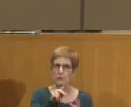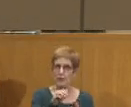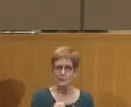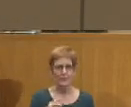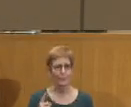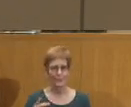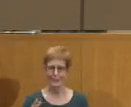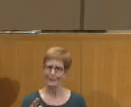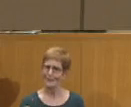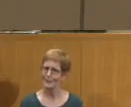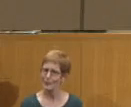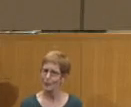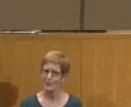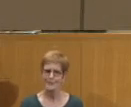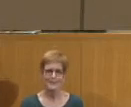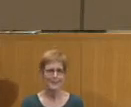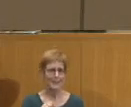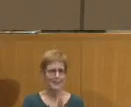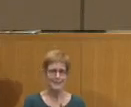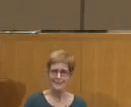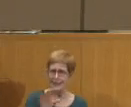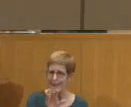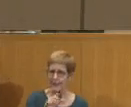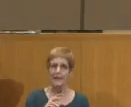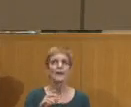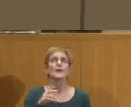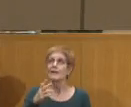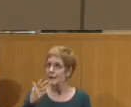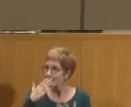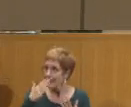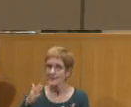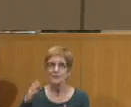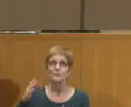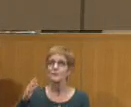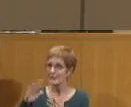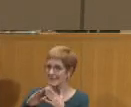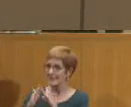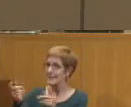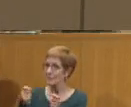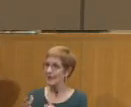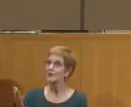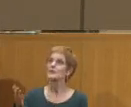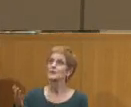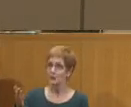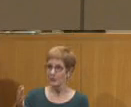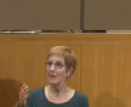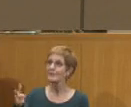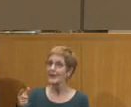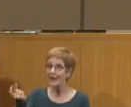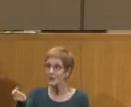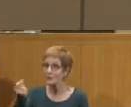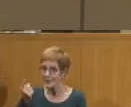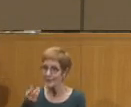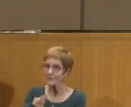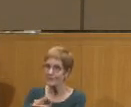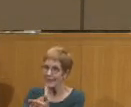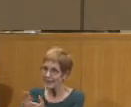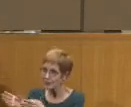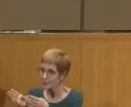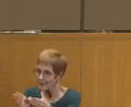City Council accomplished many successes, real successes and aspirational thoughts and ideas.